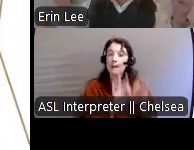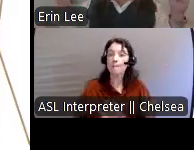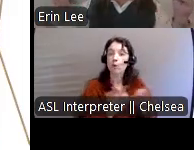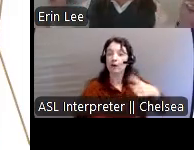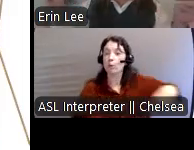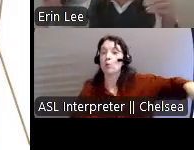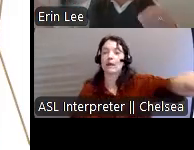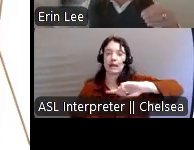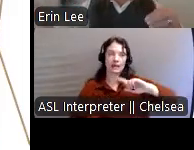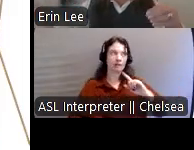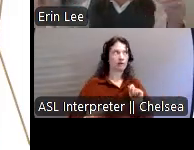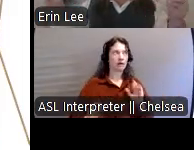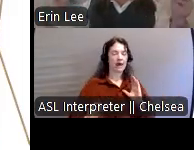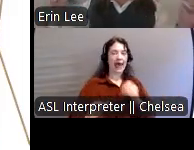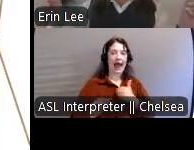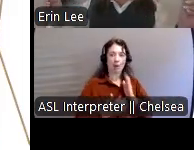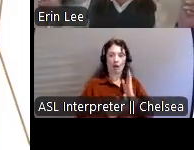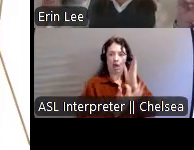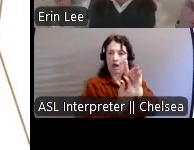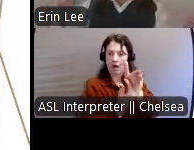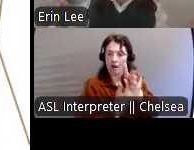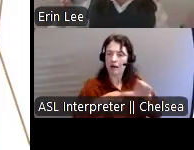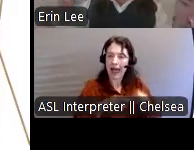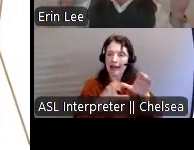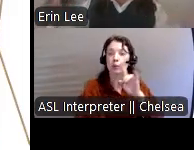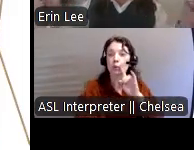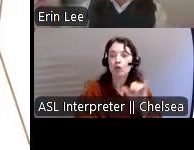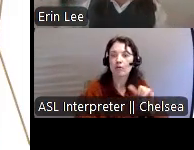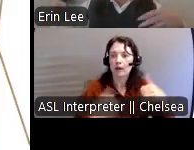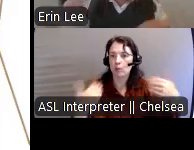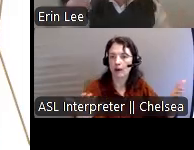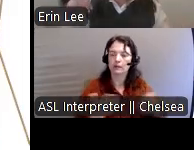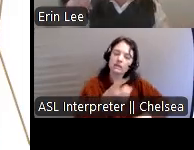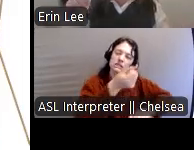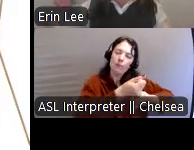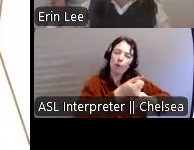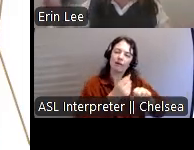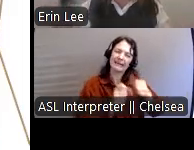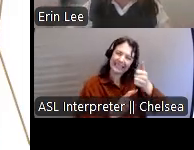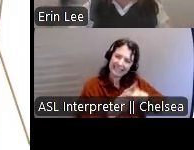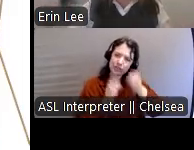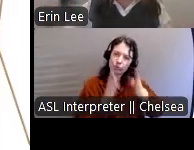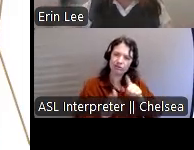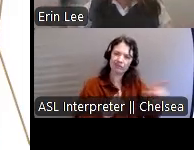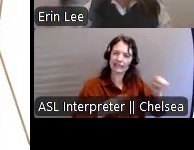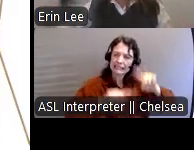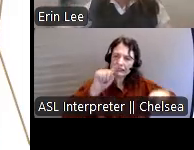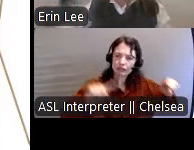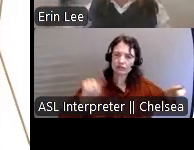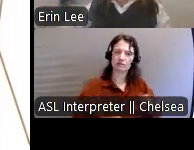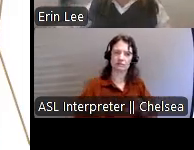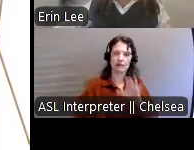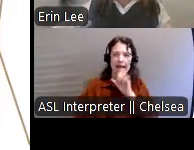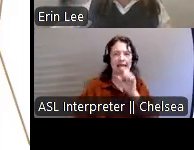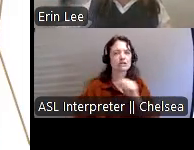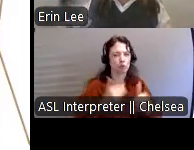about what our act of intervention is going to be to support with the intersectionality of people and aging. Next slide, please.